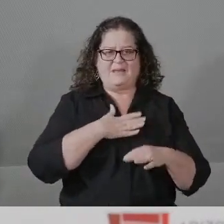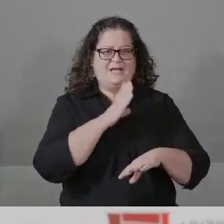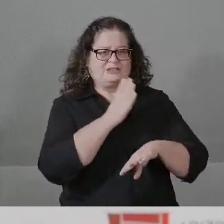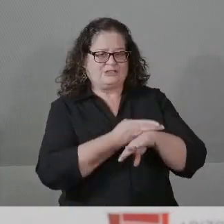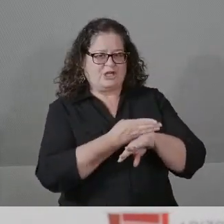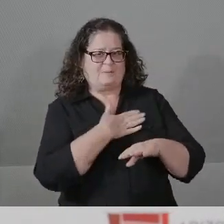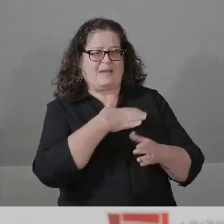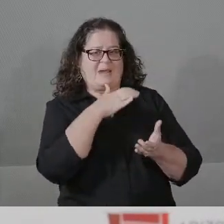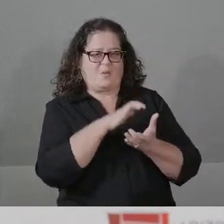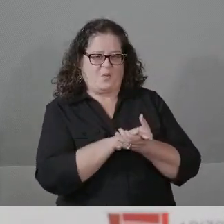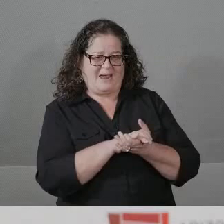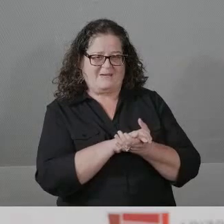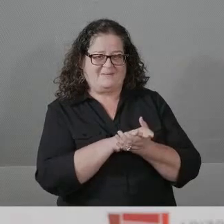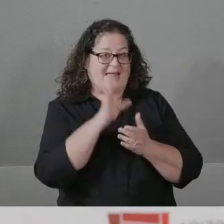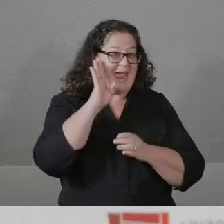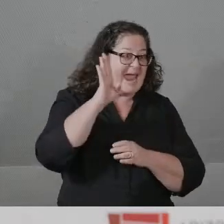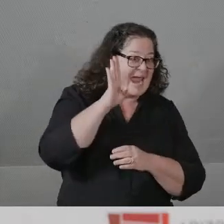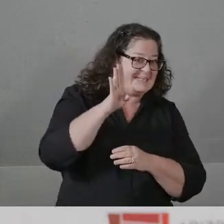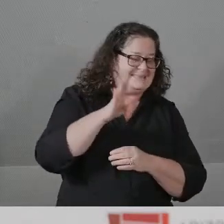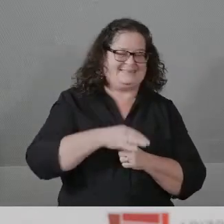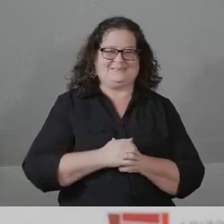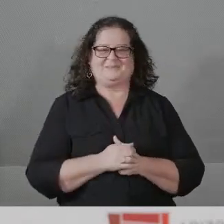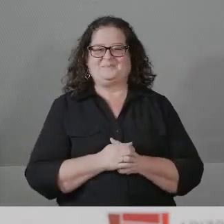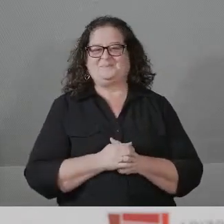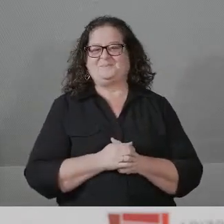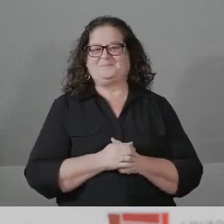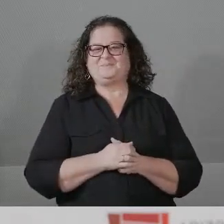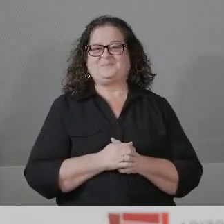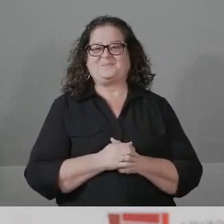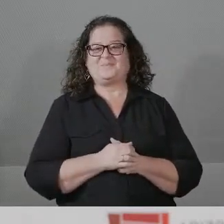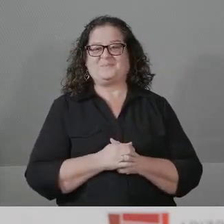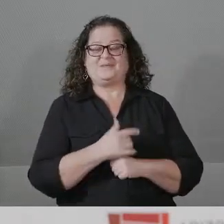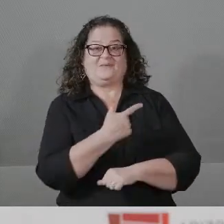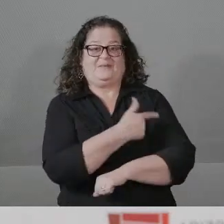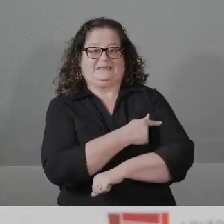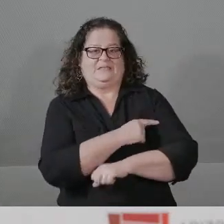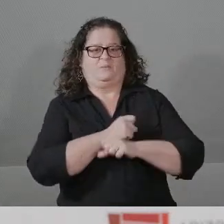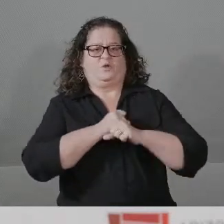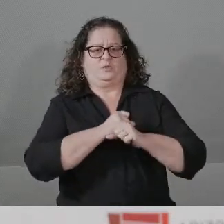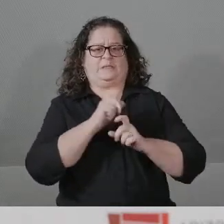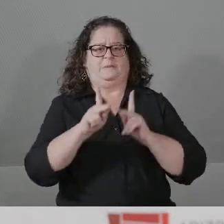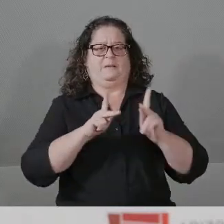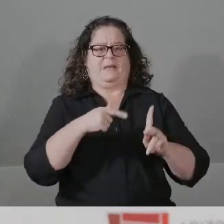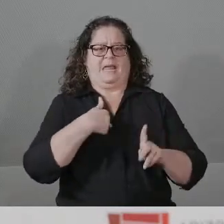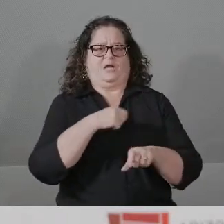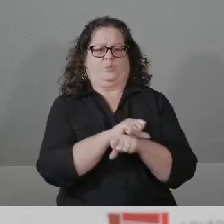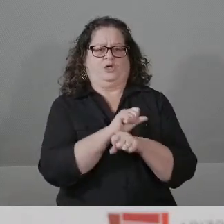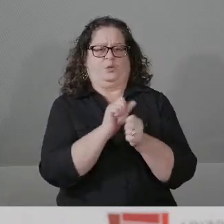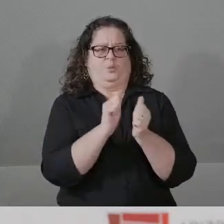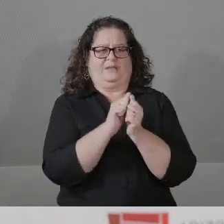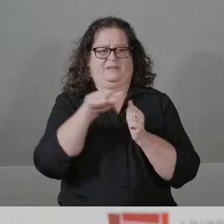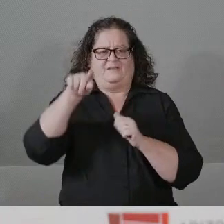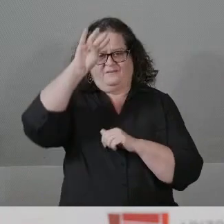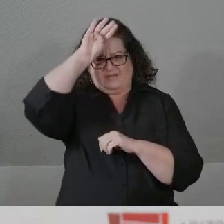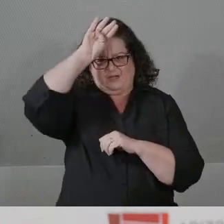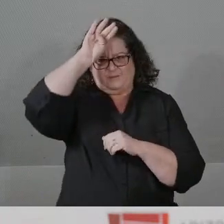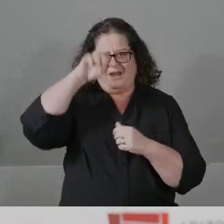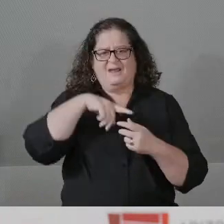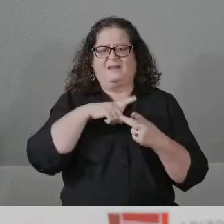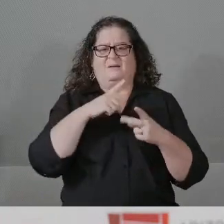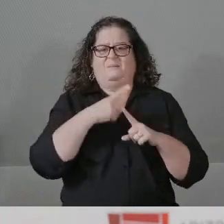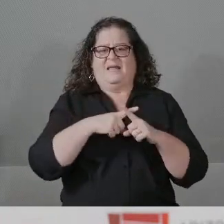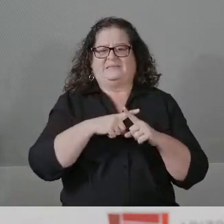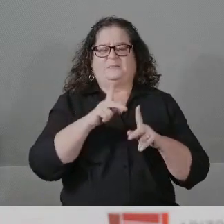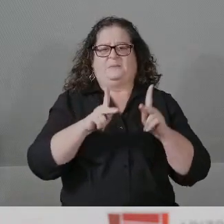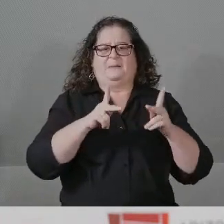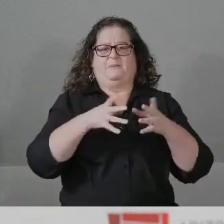Christina. Hi Addie, hi Christina, if you're watching. I'm getting vaccinated to protect the men and women that I serve with in the Phoenix Fire Department and also the public that we serve.